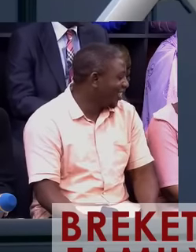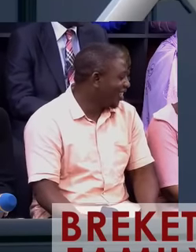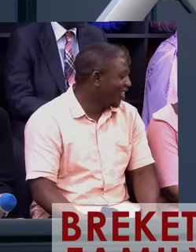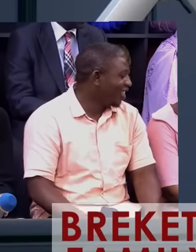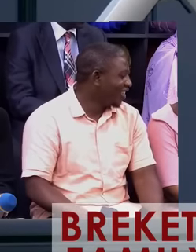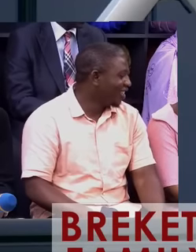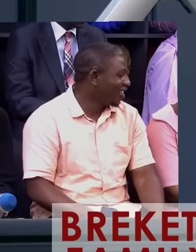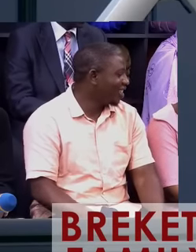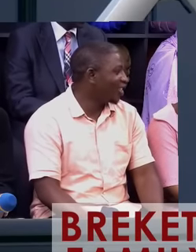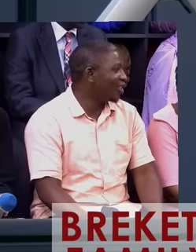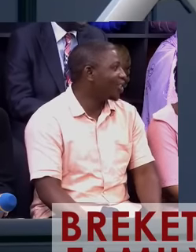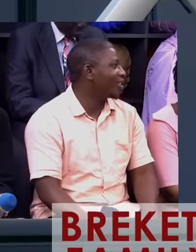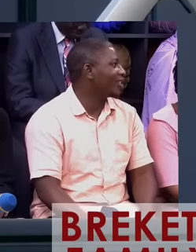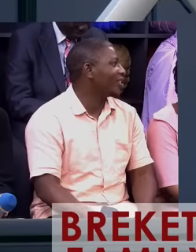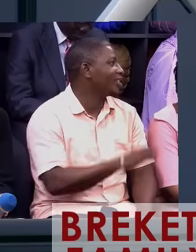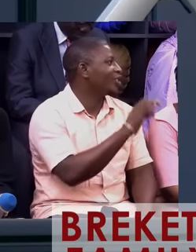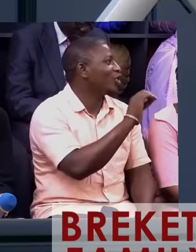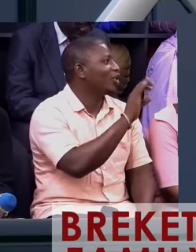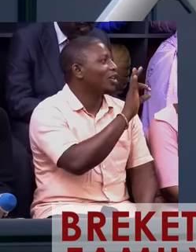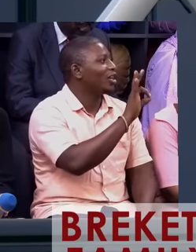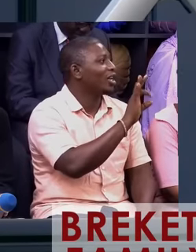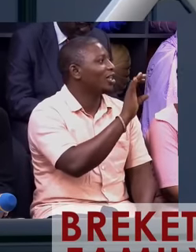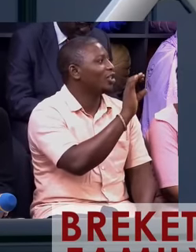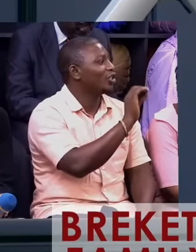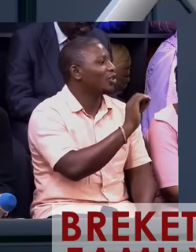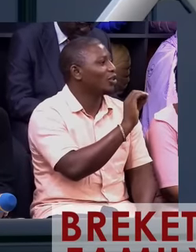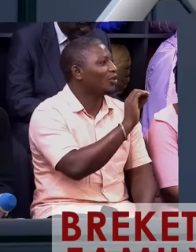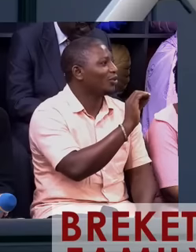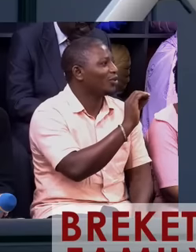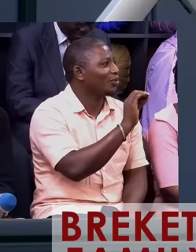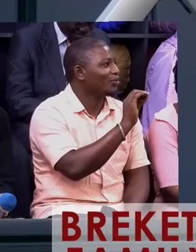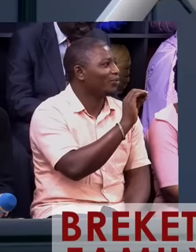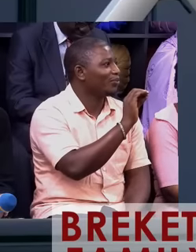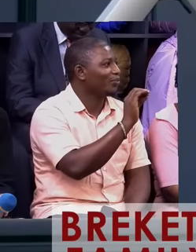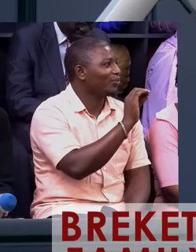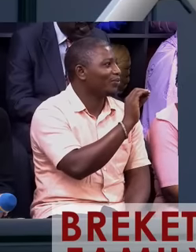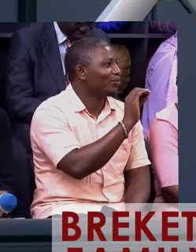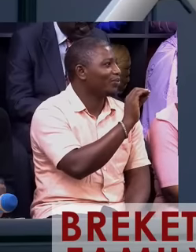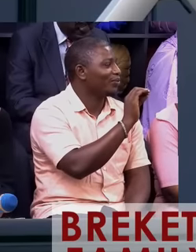C 9 09 you don't write